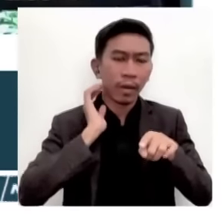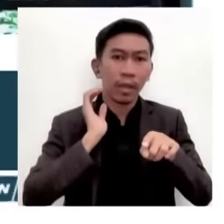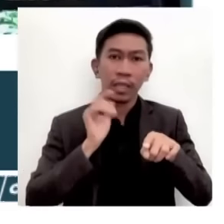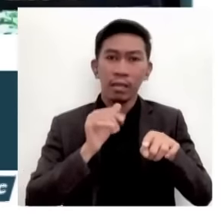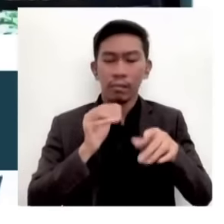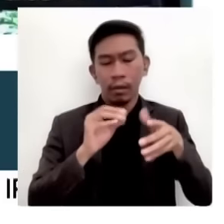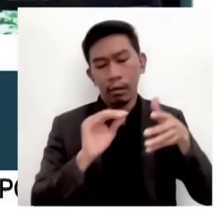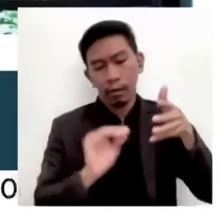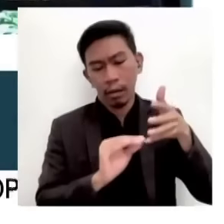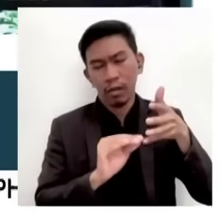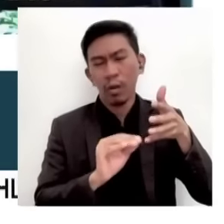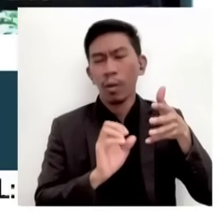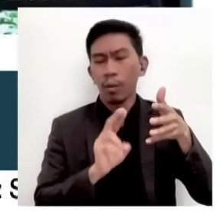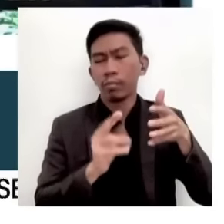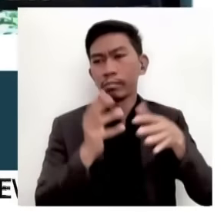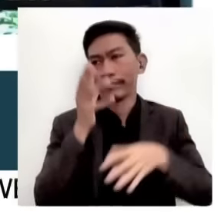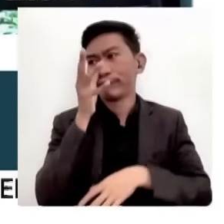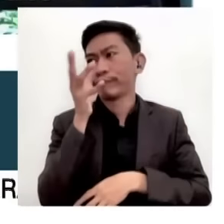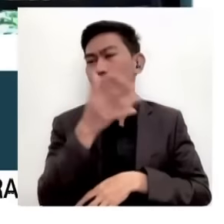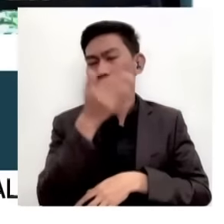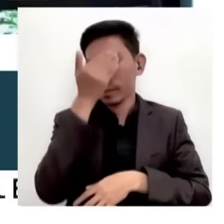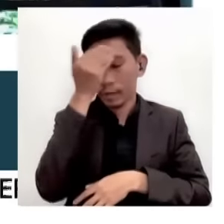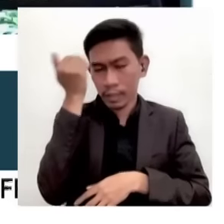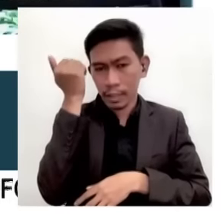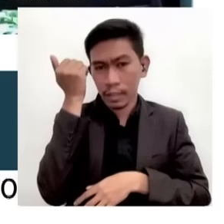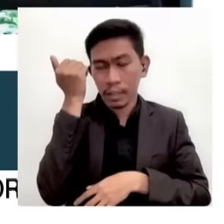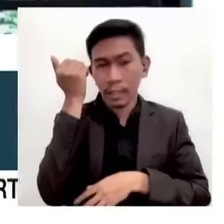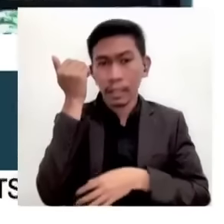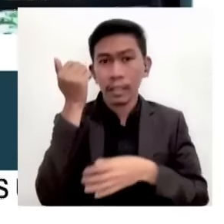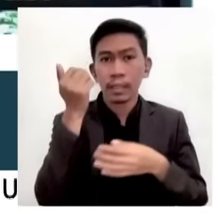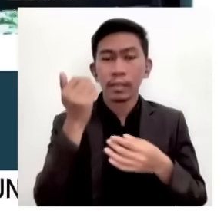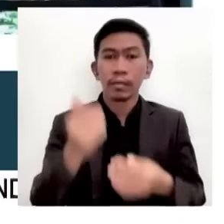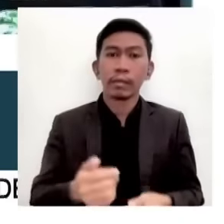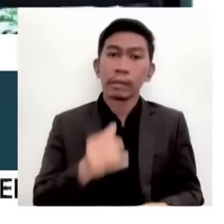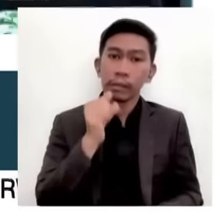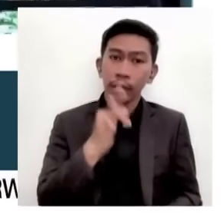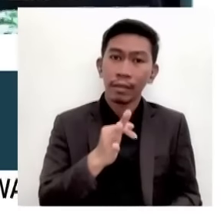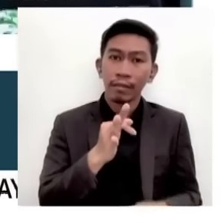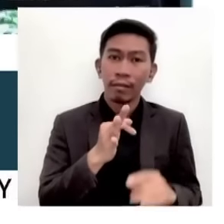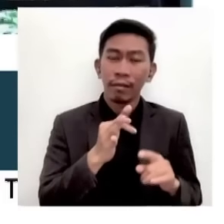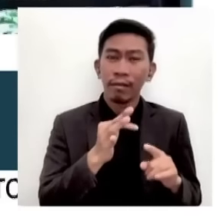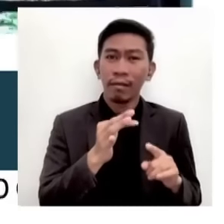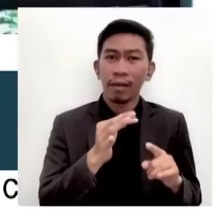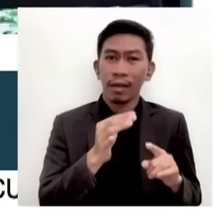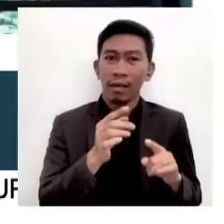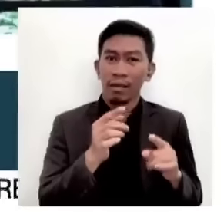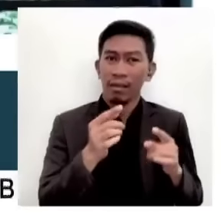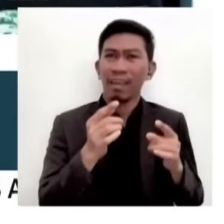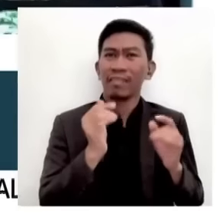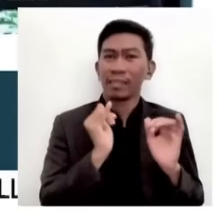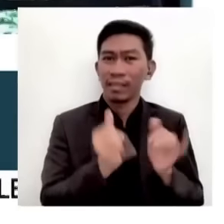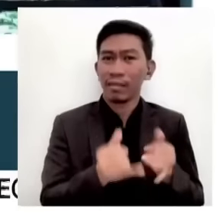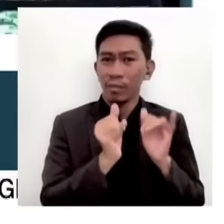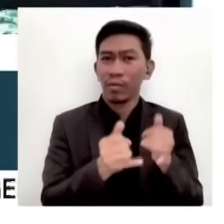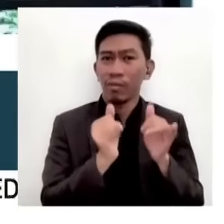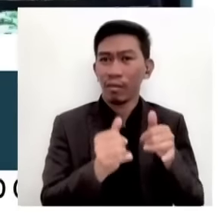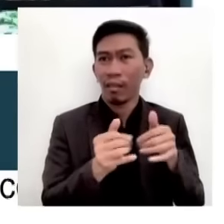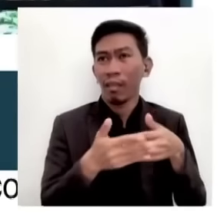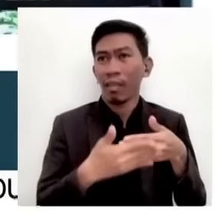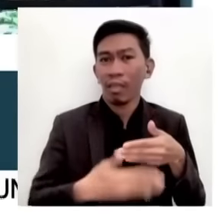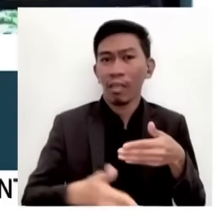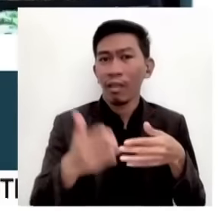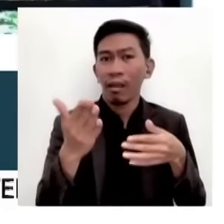huli, nakakalimutan. Kaya pagka ganyan, ano pang aasahan namin sa